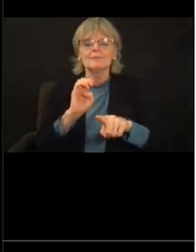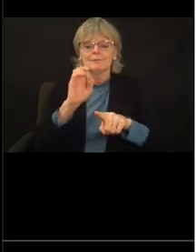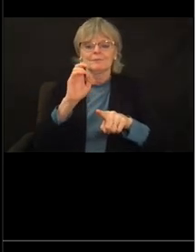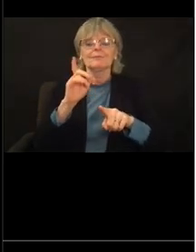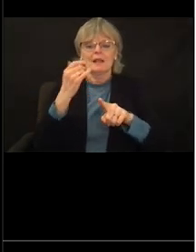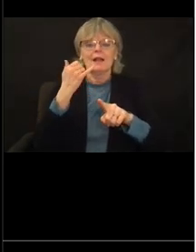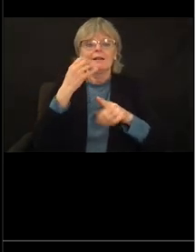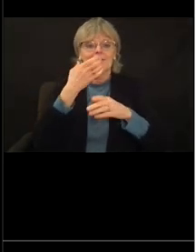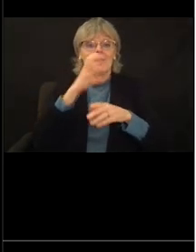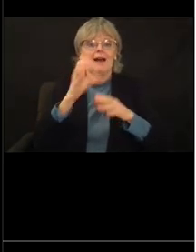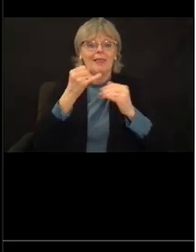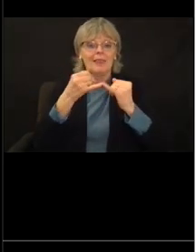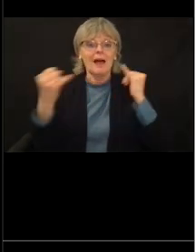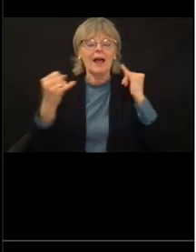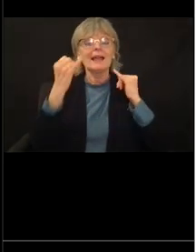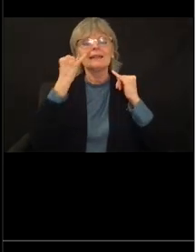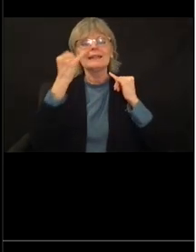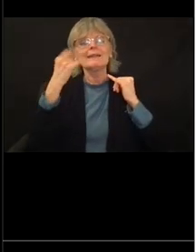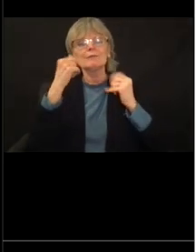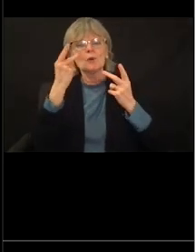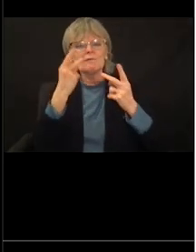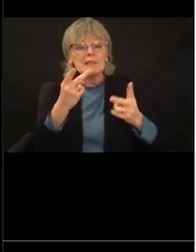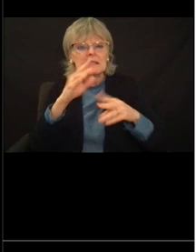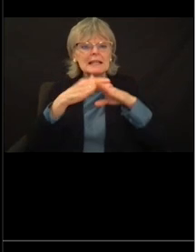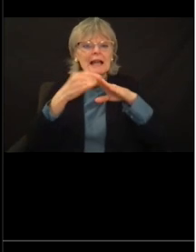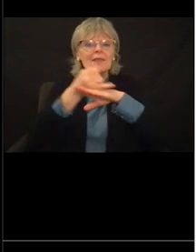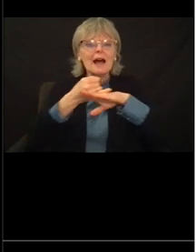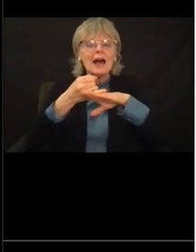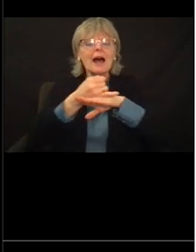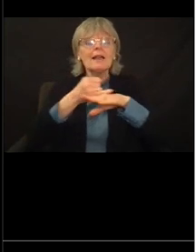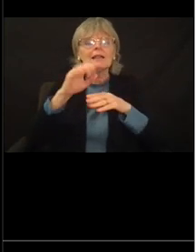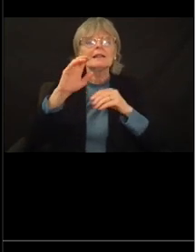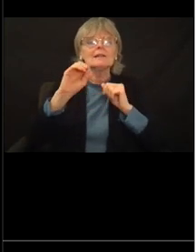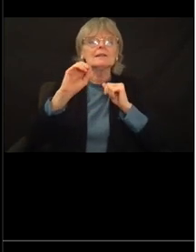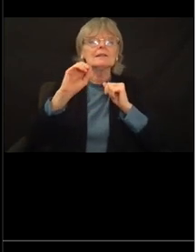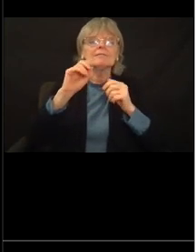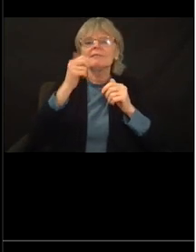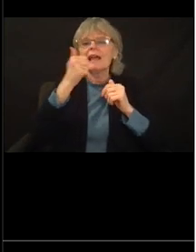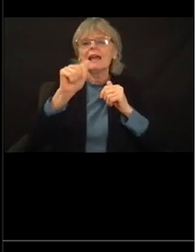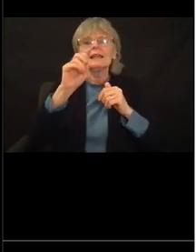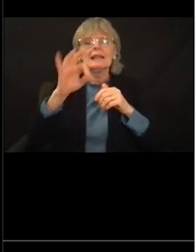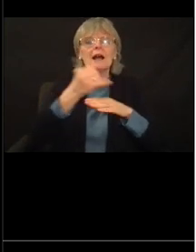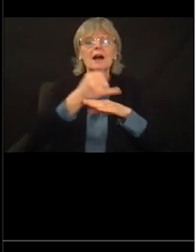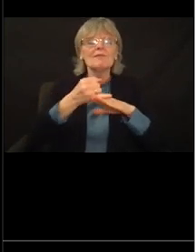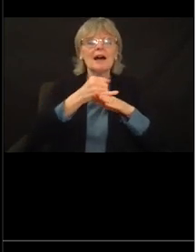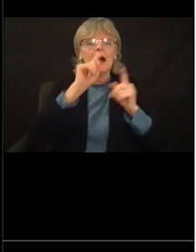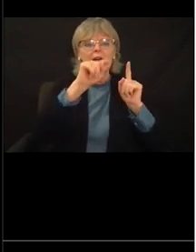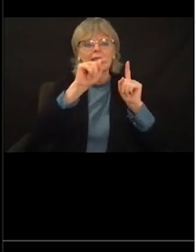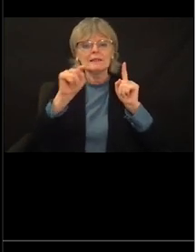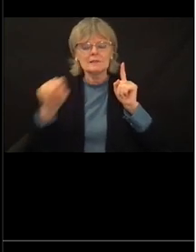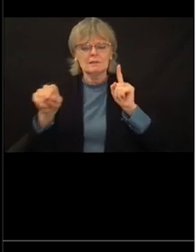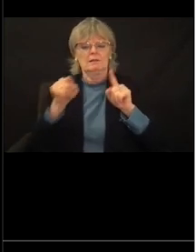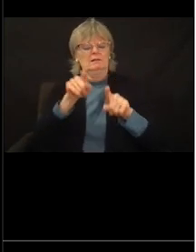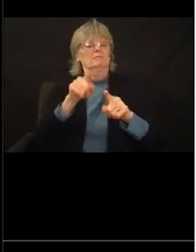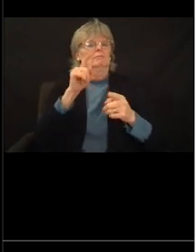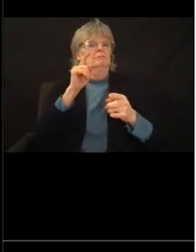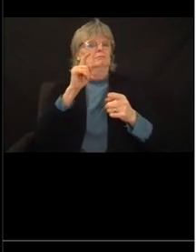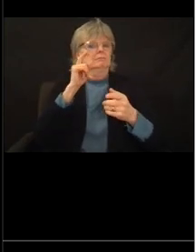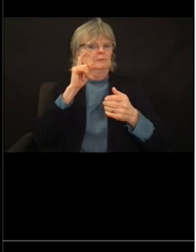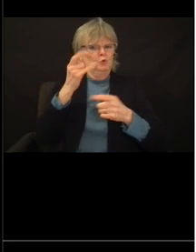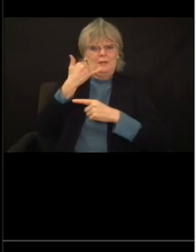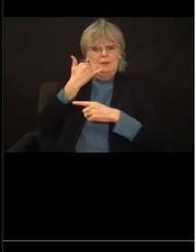Hotline. So if you're visiting, say, and you're on the island of Oahu or Kauai or Molokai, this is a number that you can call